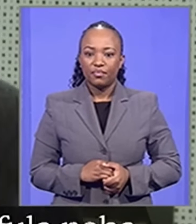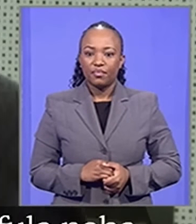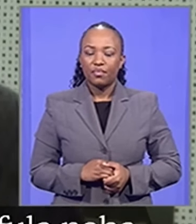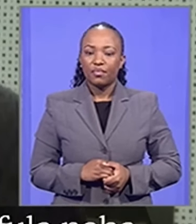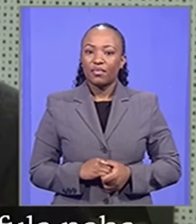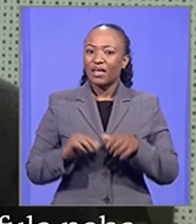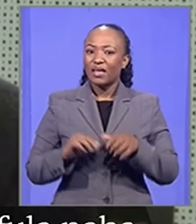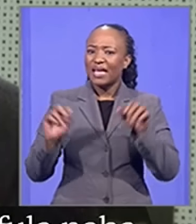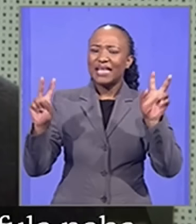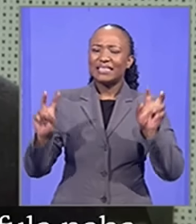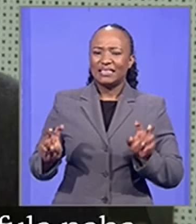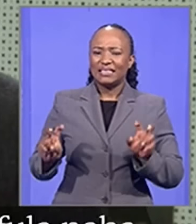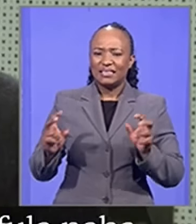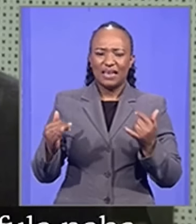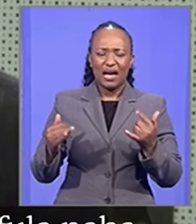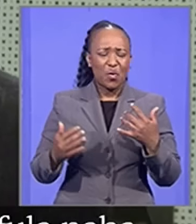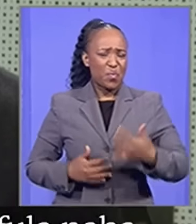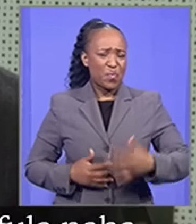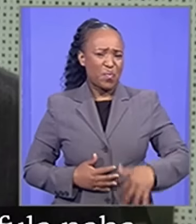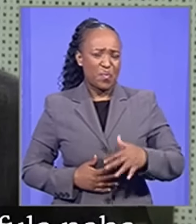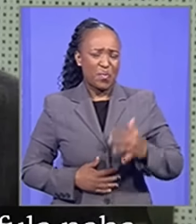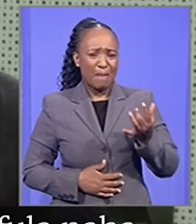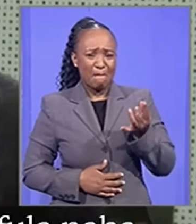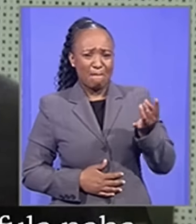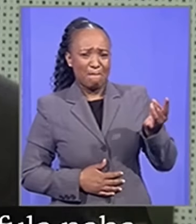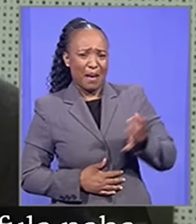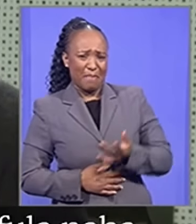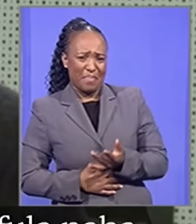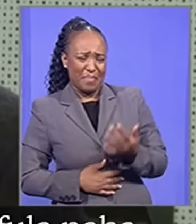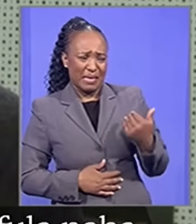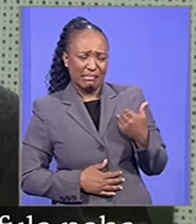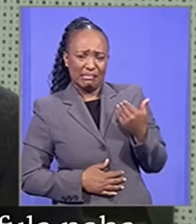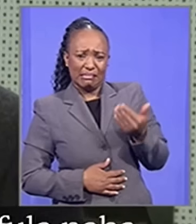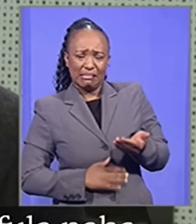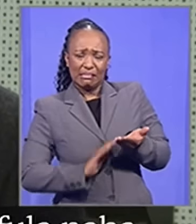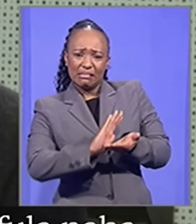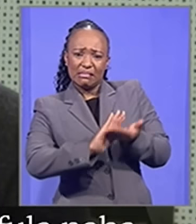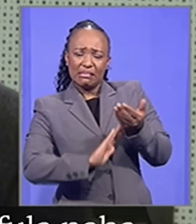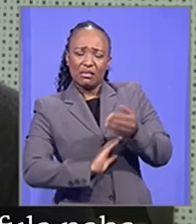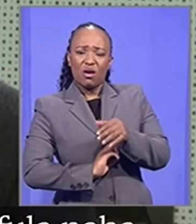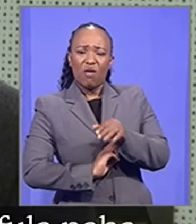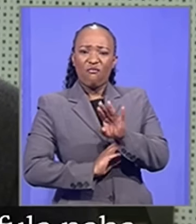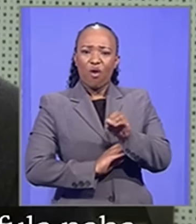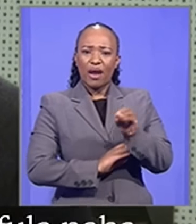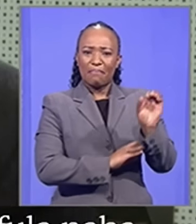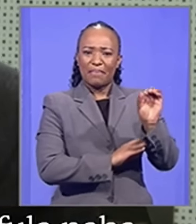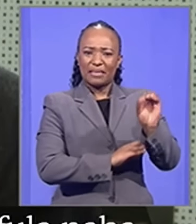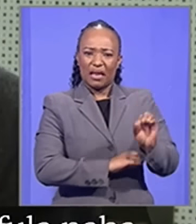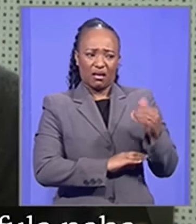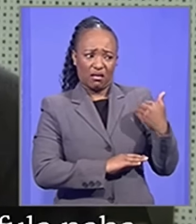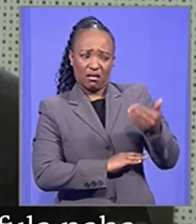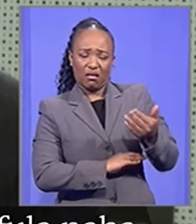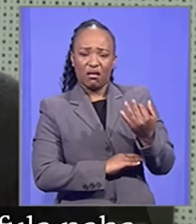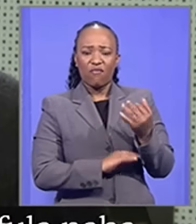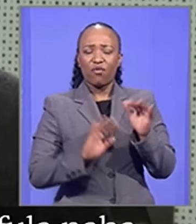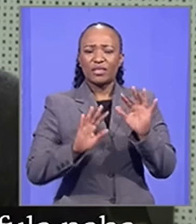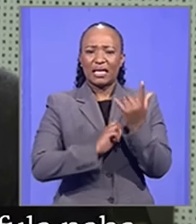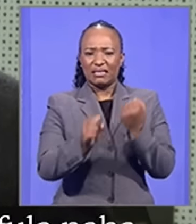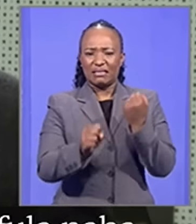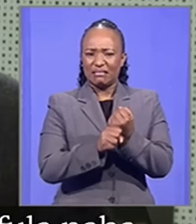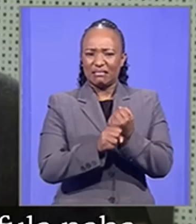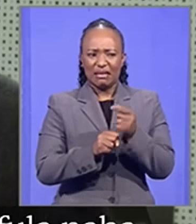Electricity is just unaffordable. It's gone through the roof. Over 400% increase in the past 10 years. It's